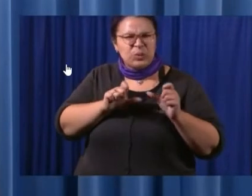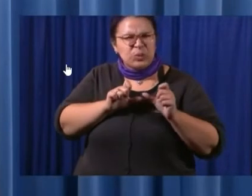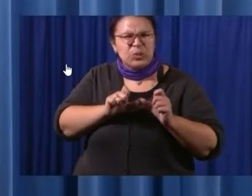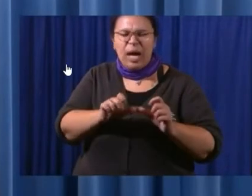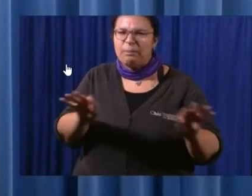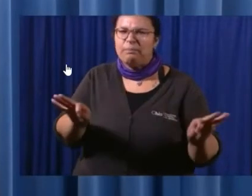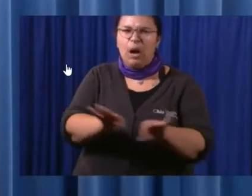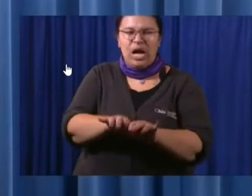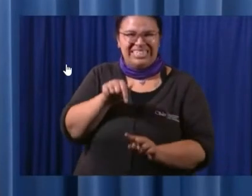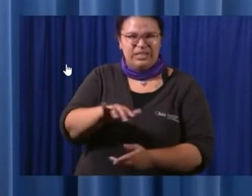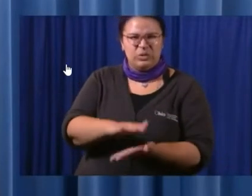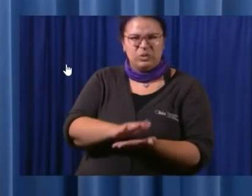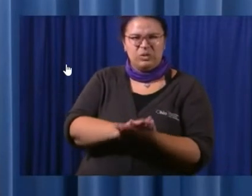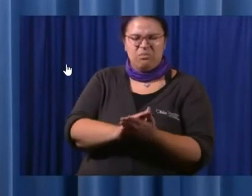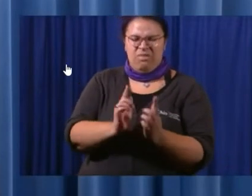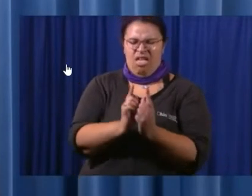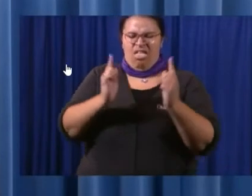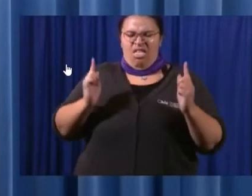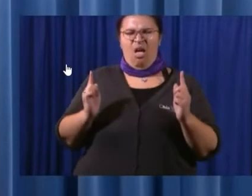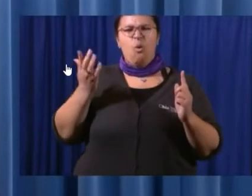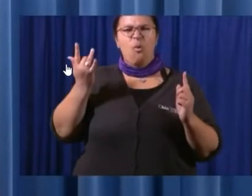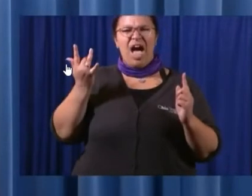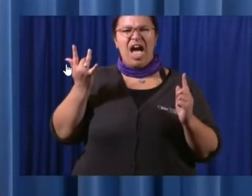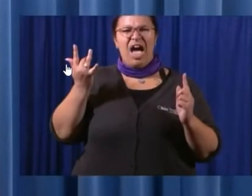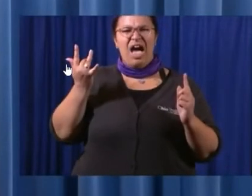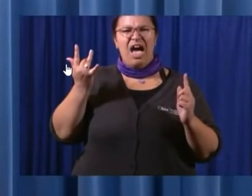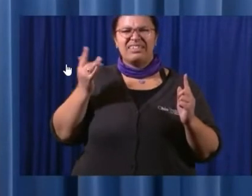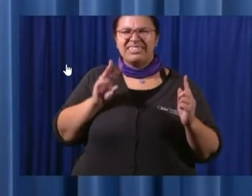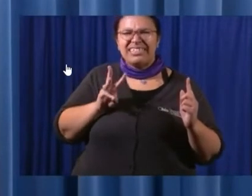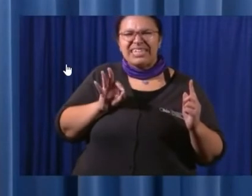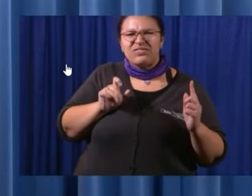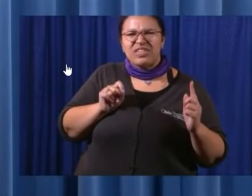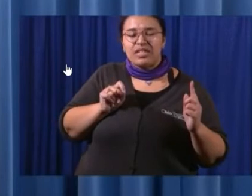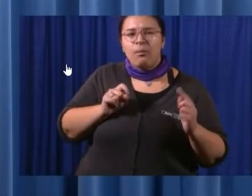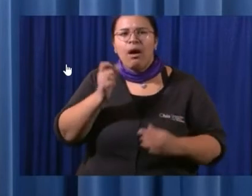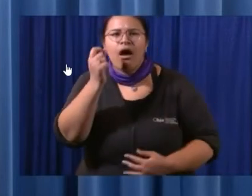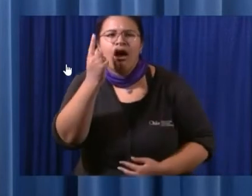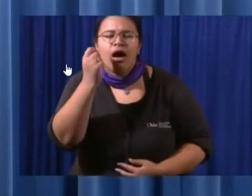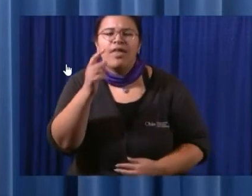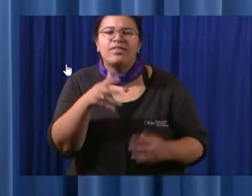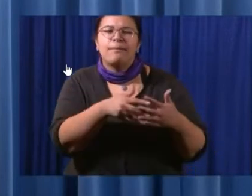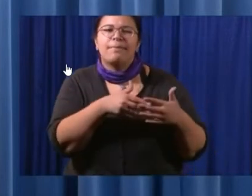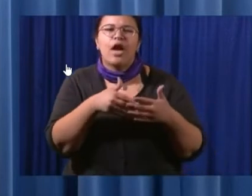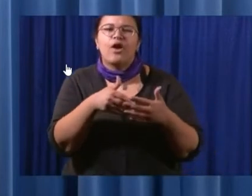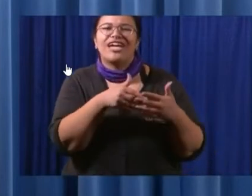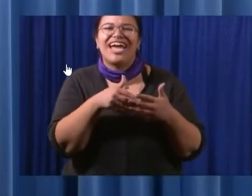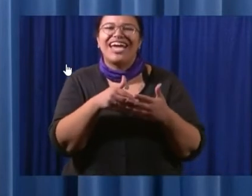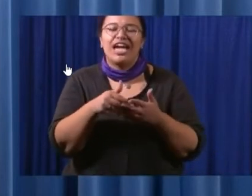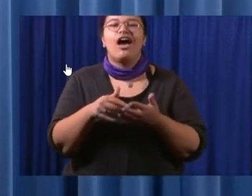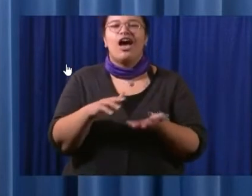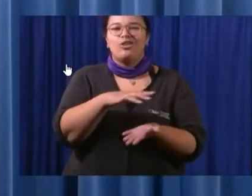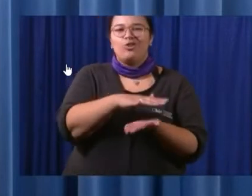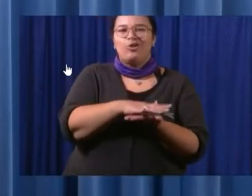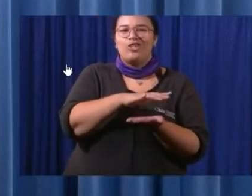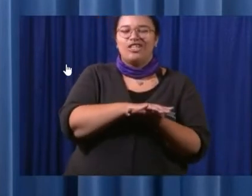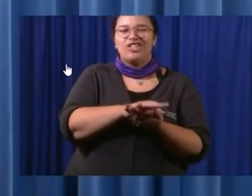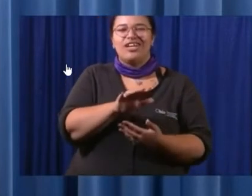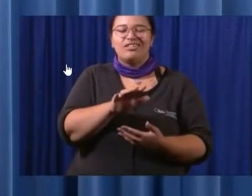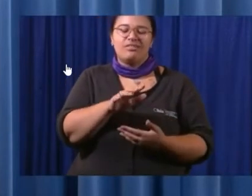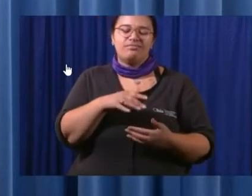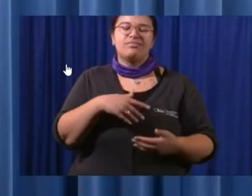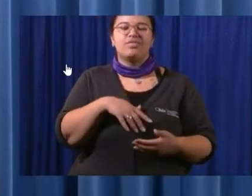schools. Why 6 feet when the American Pediatrics Association says 3 feet? School districts I'm hearing from are saying 3 feet is